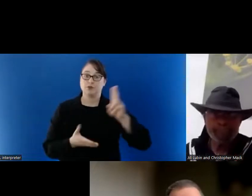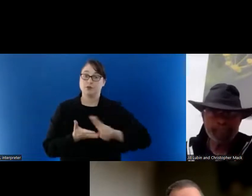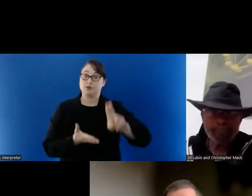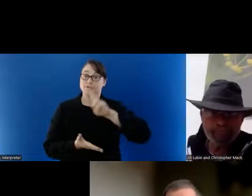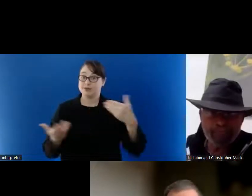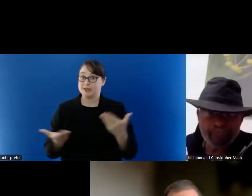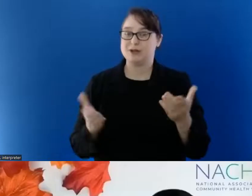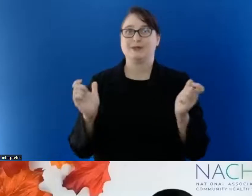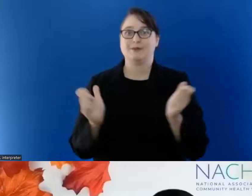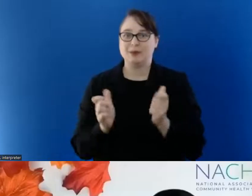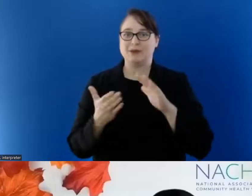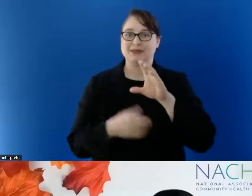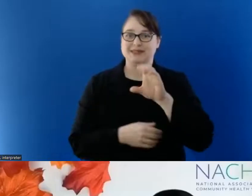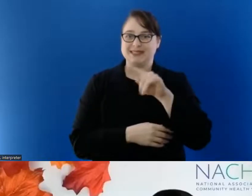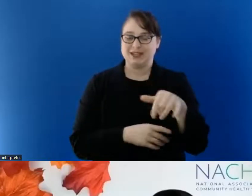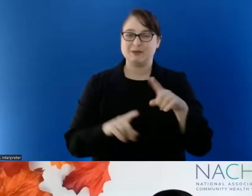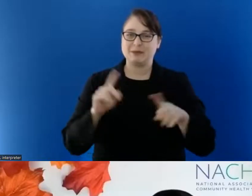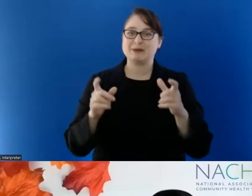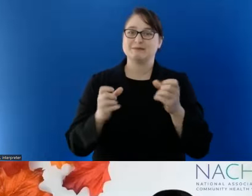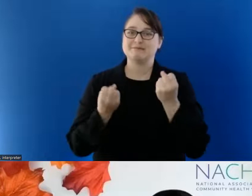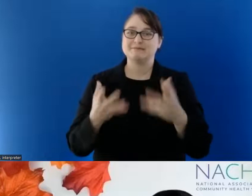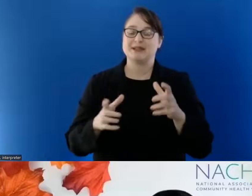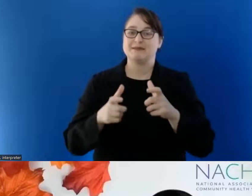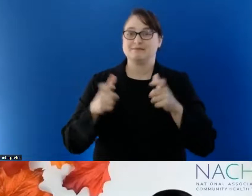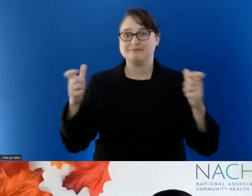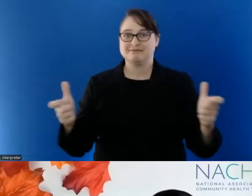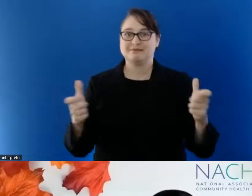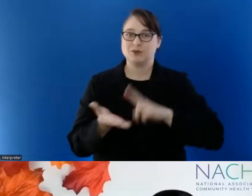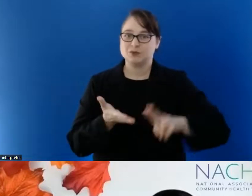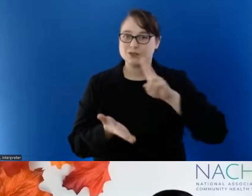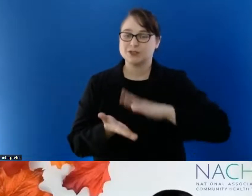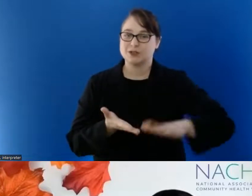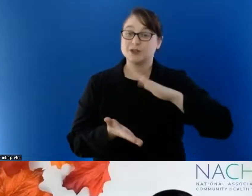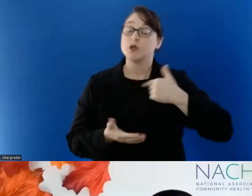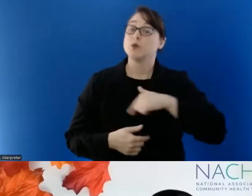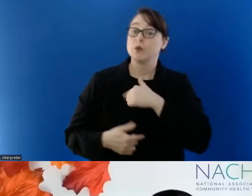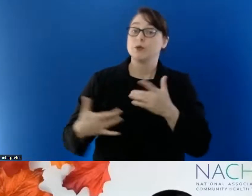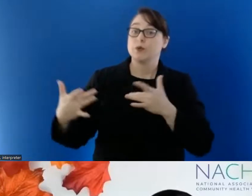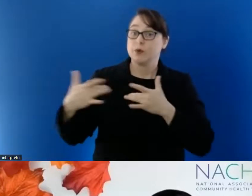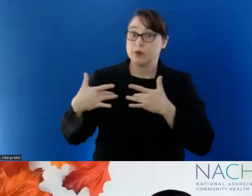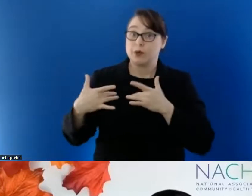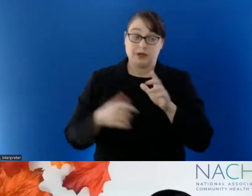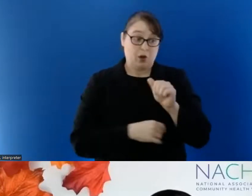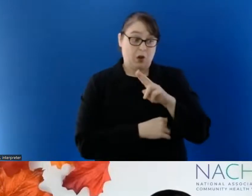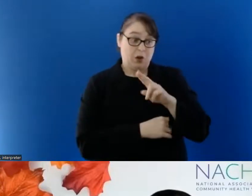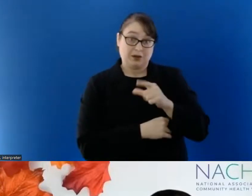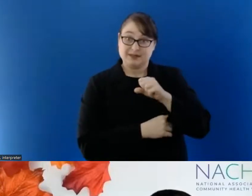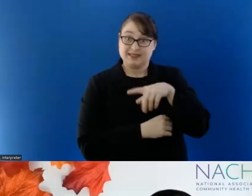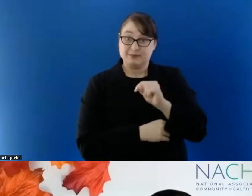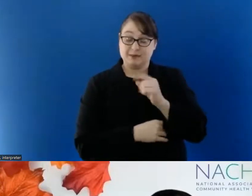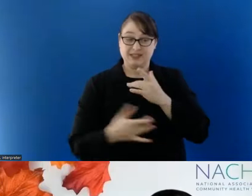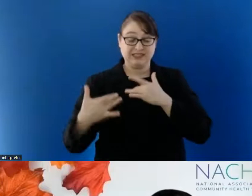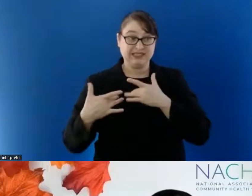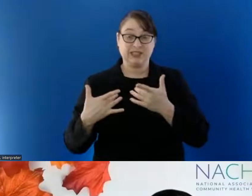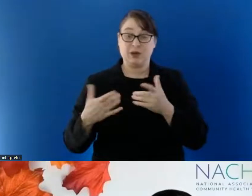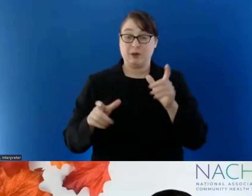city, but we have many major universities and colleges. And we were worried at the end of August, beginning of September, when people were coming back